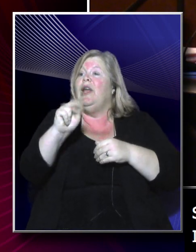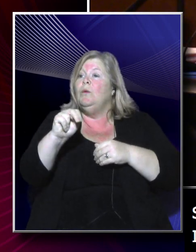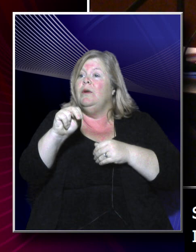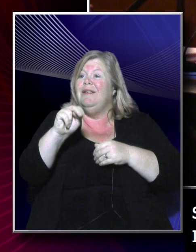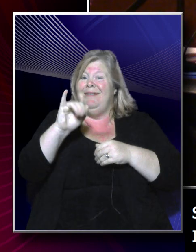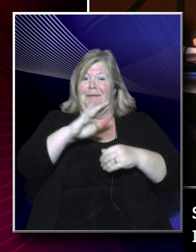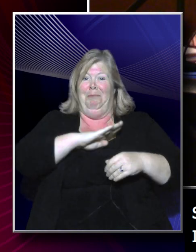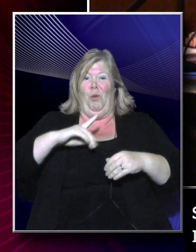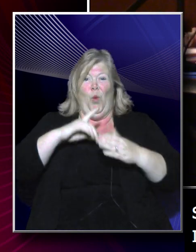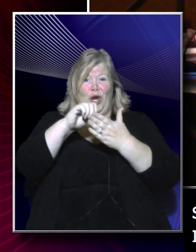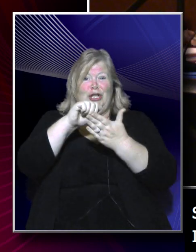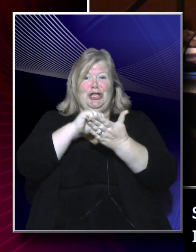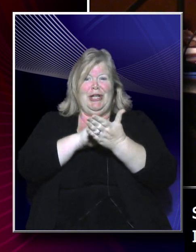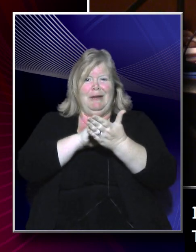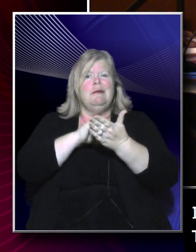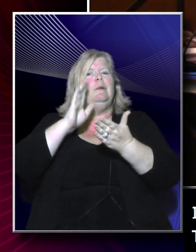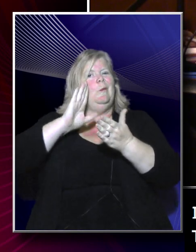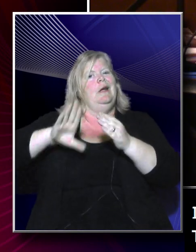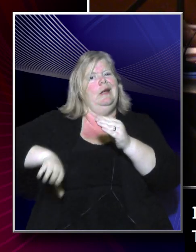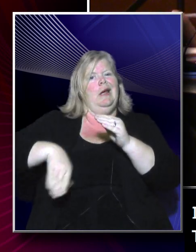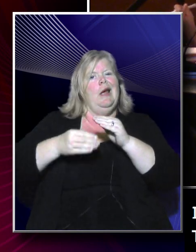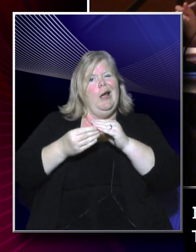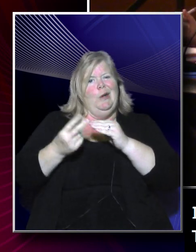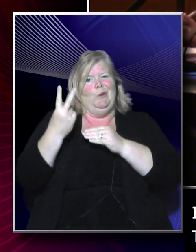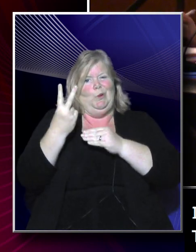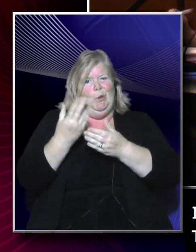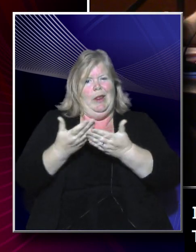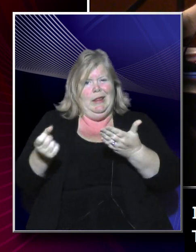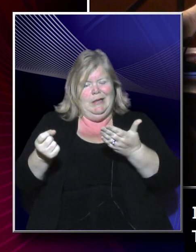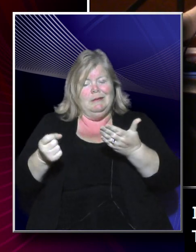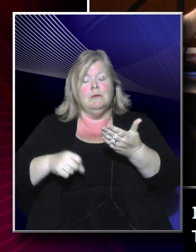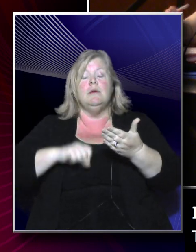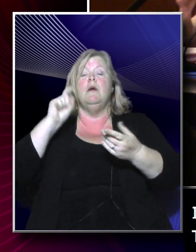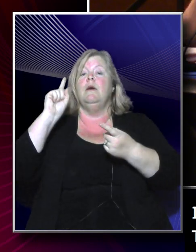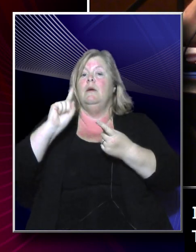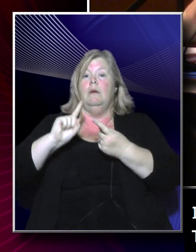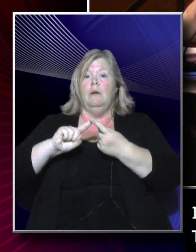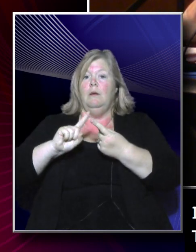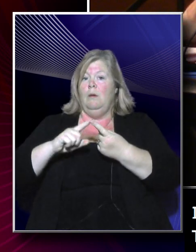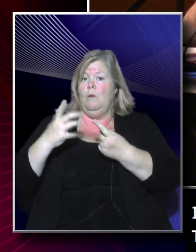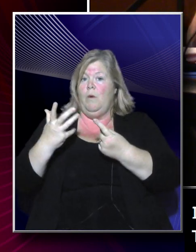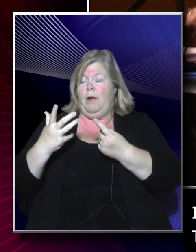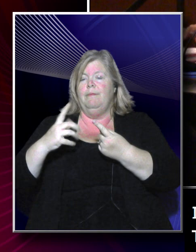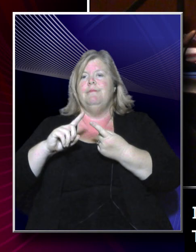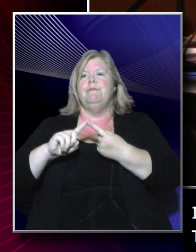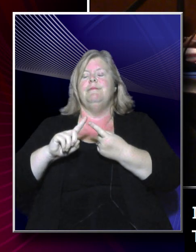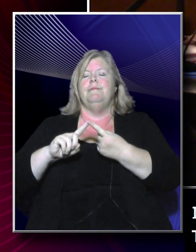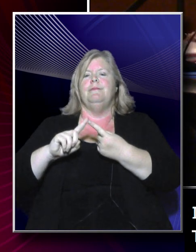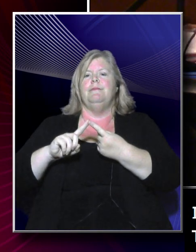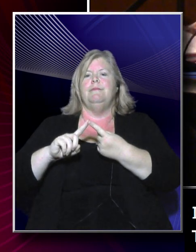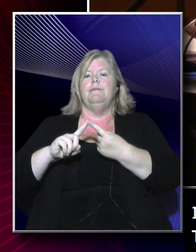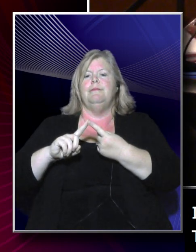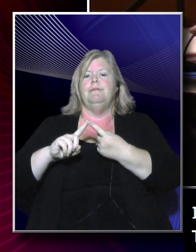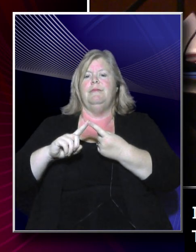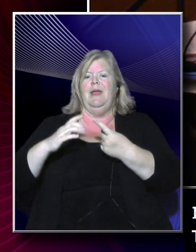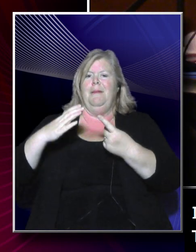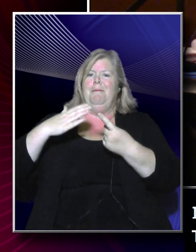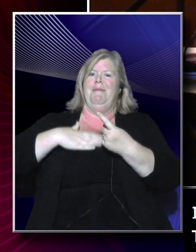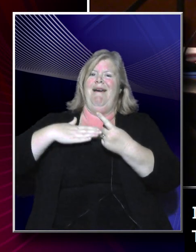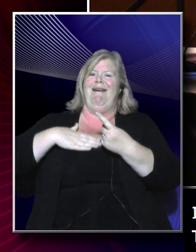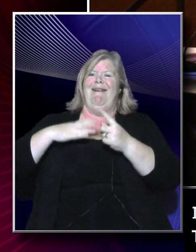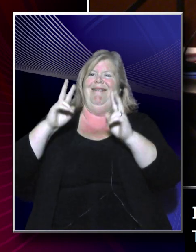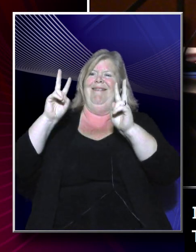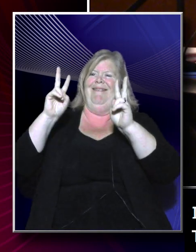be two things added to that agenda. One will be my state of